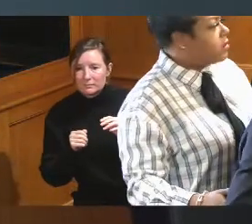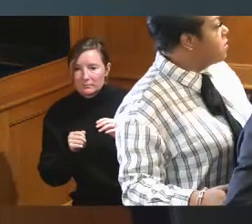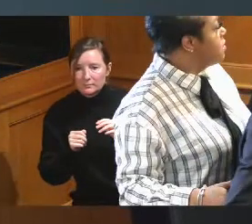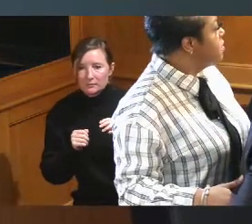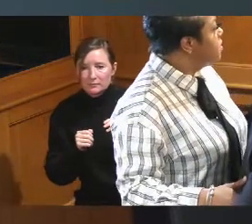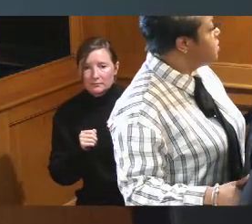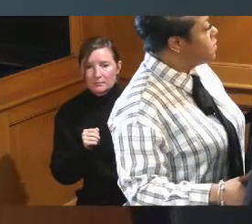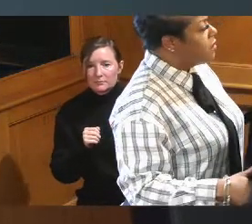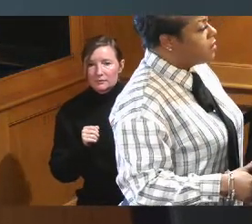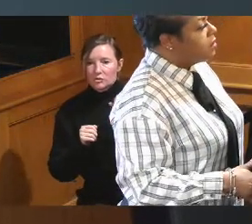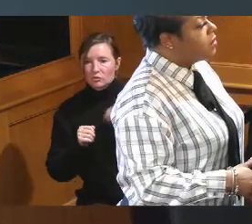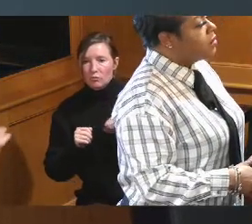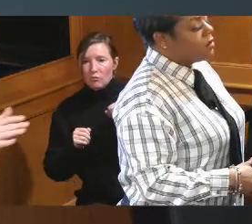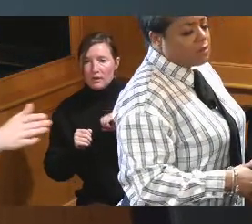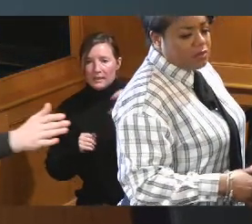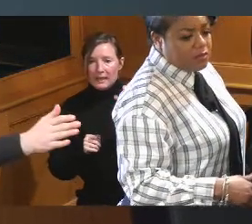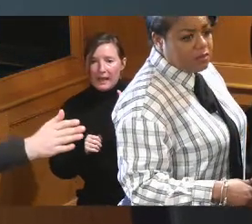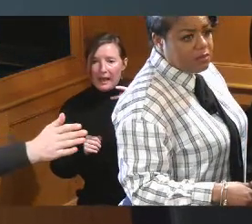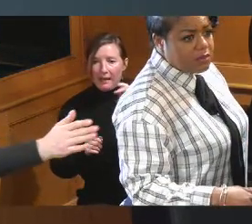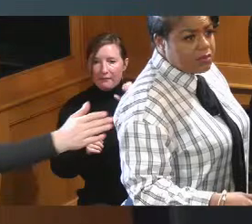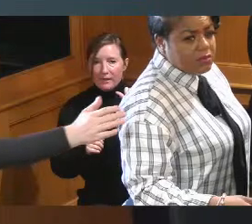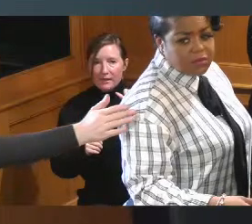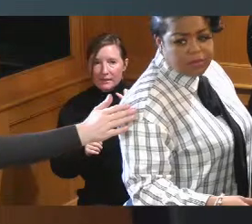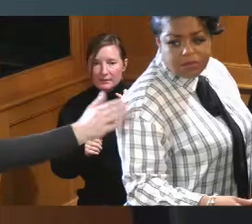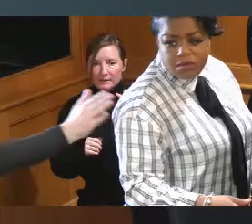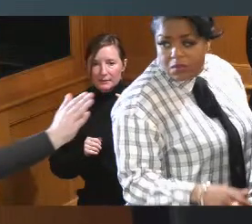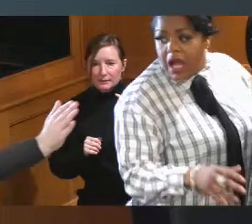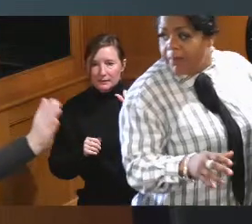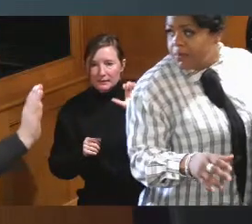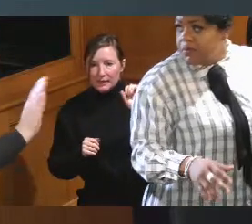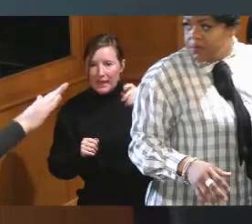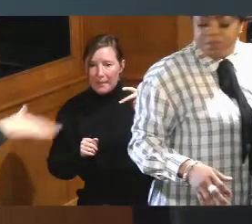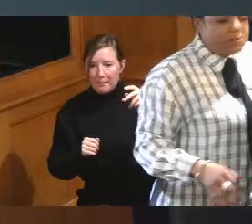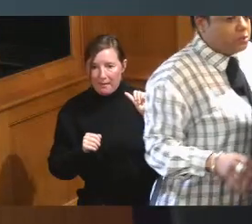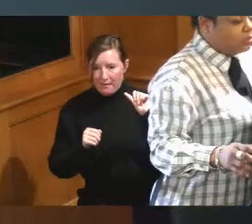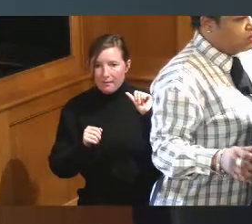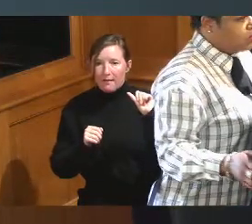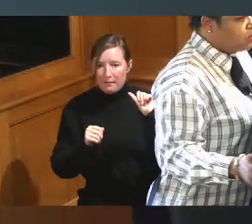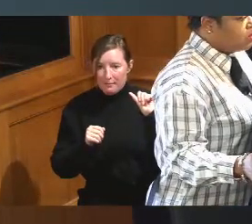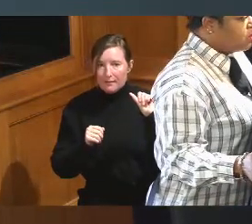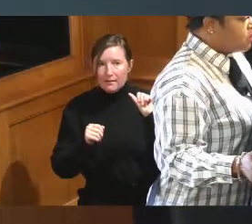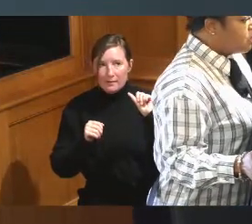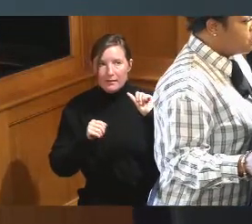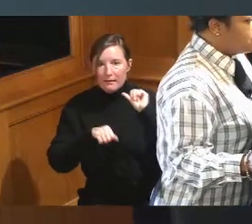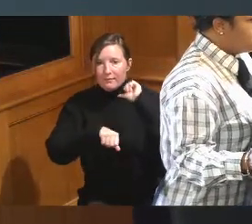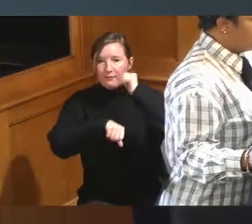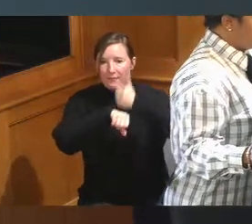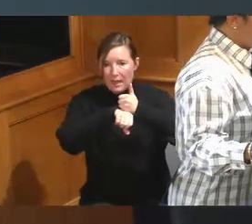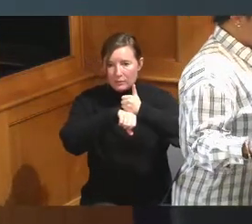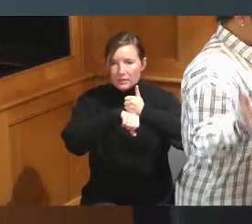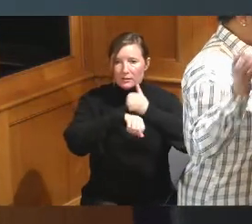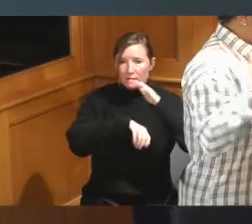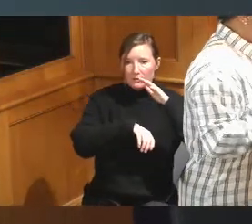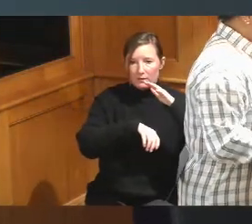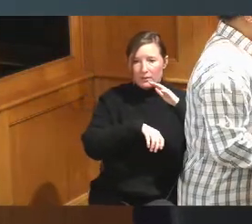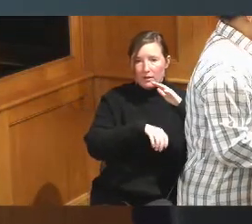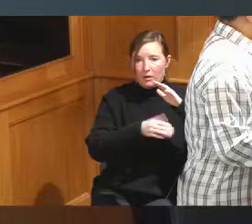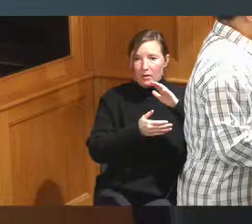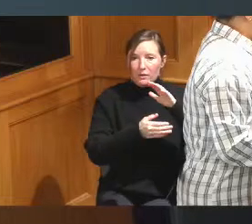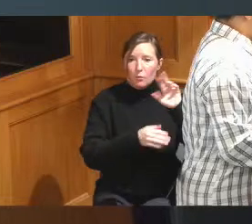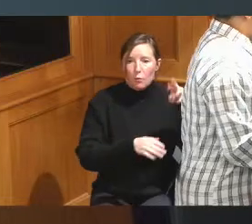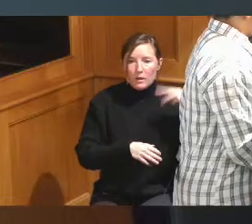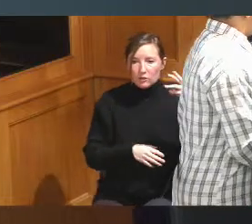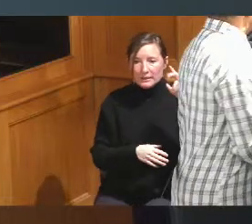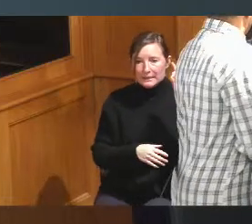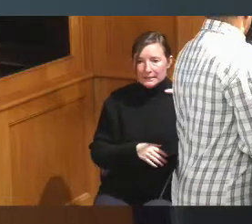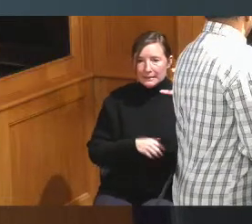Alpha Kappa Alpha Sorority Incorporated is an international service organization that was founded on the campus of Howard University in Washington,